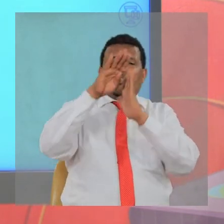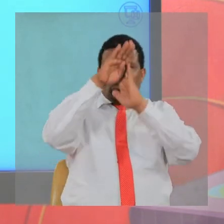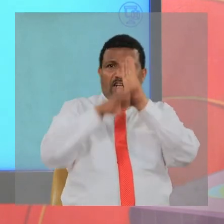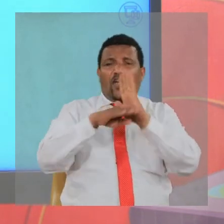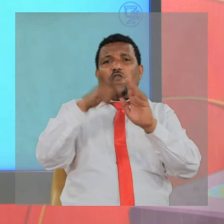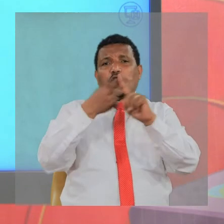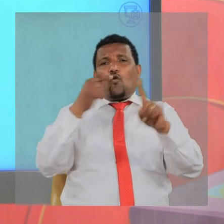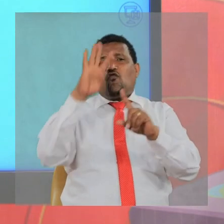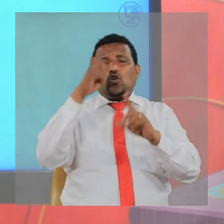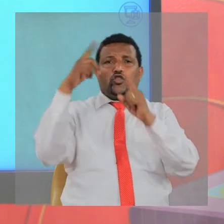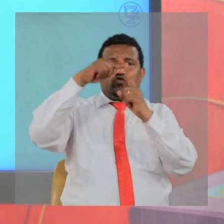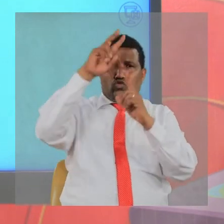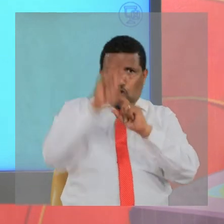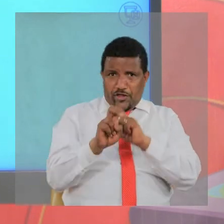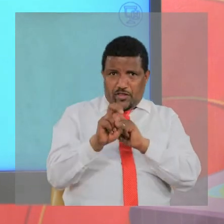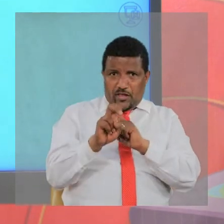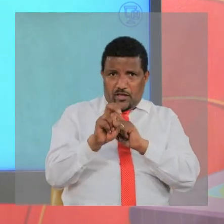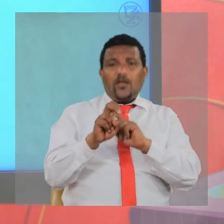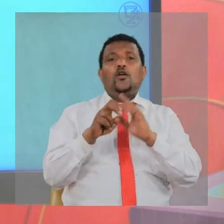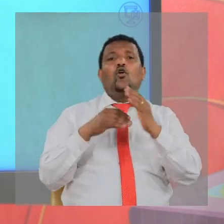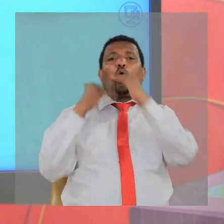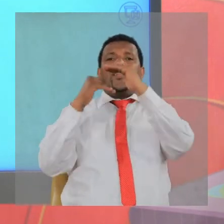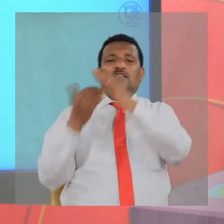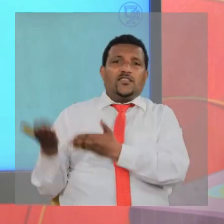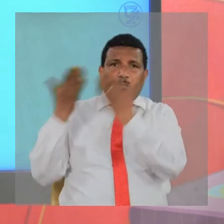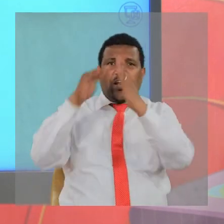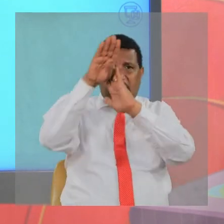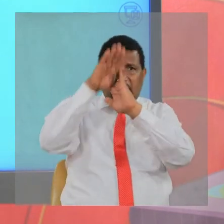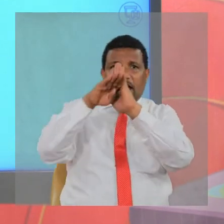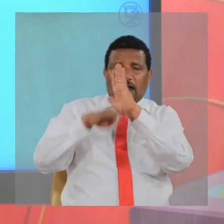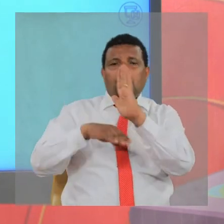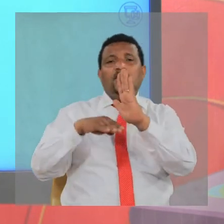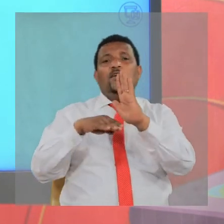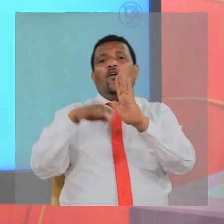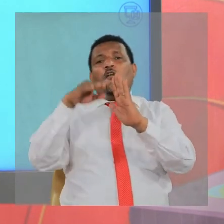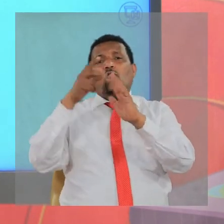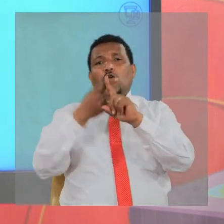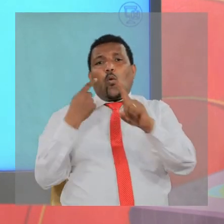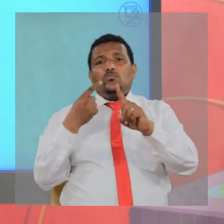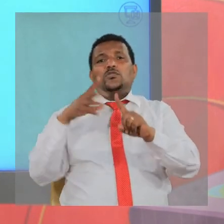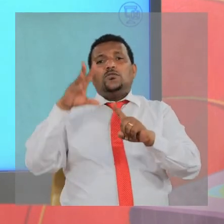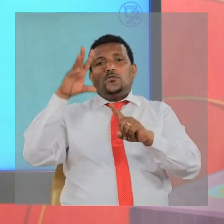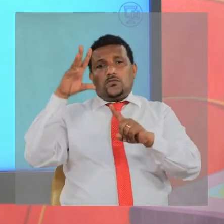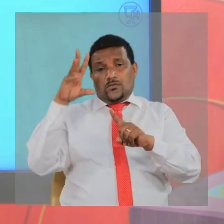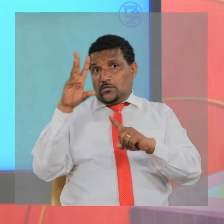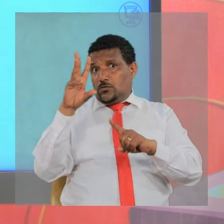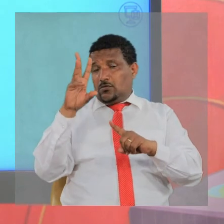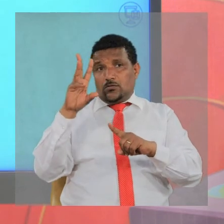declines from 40 to 20, quantity supplied declines from